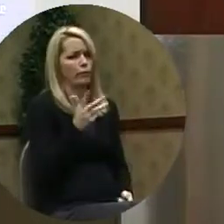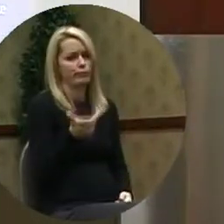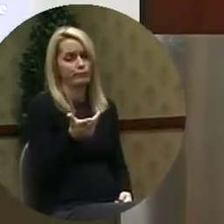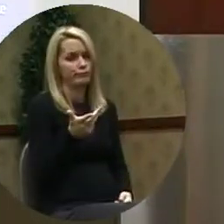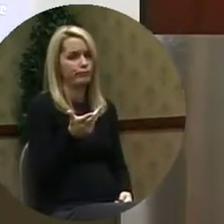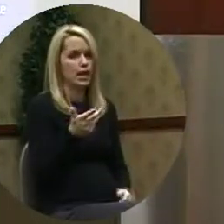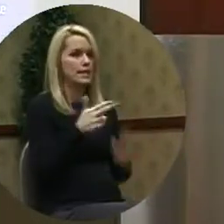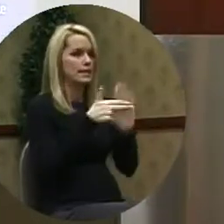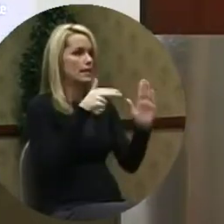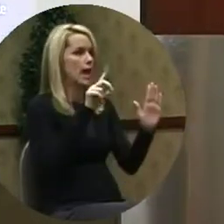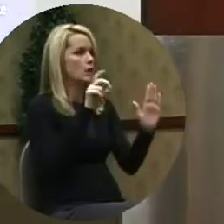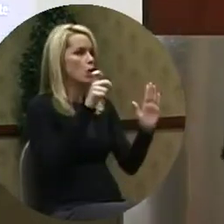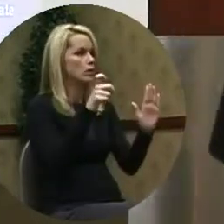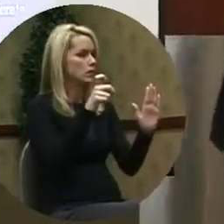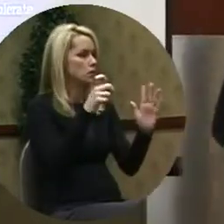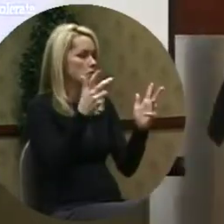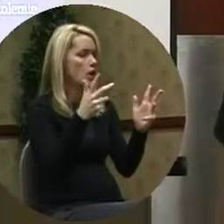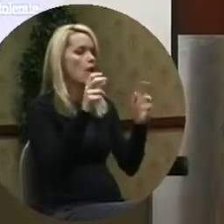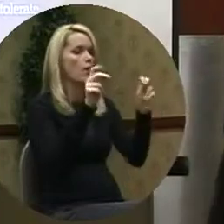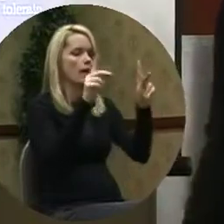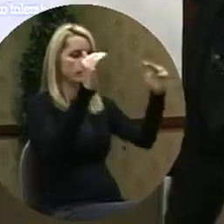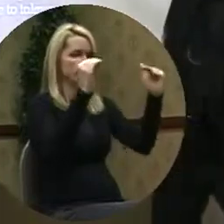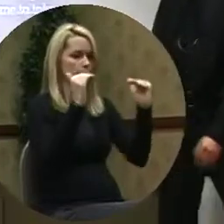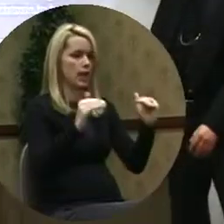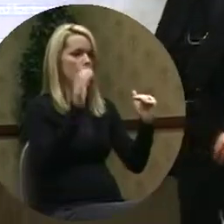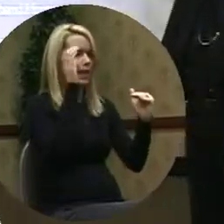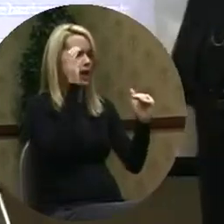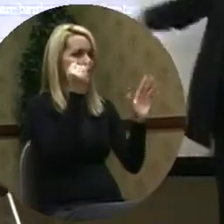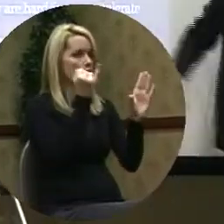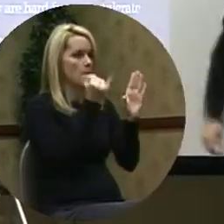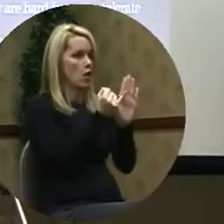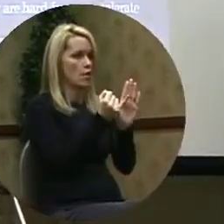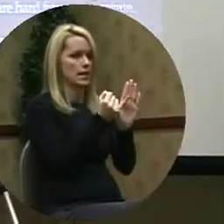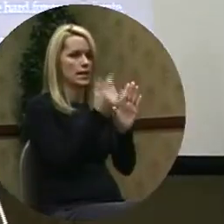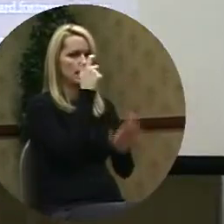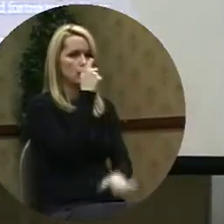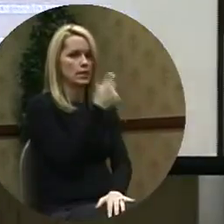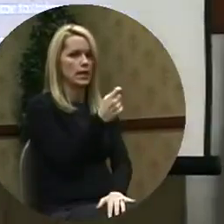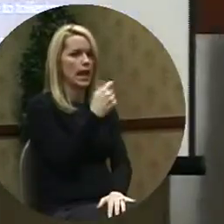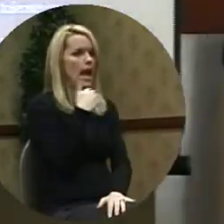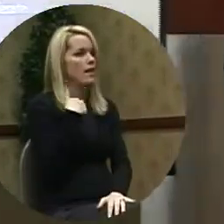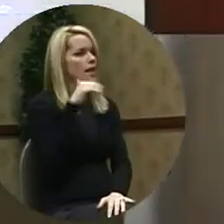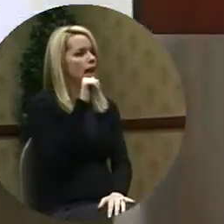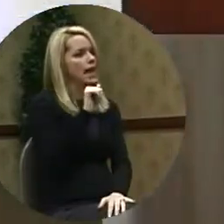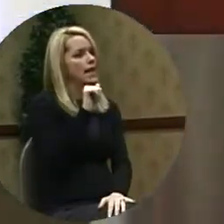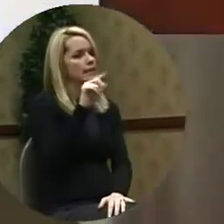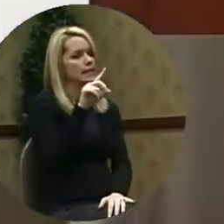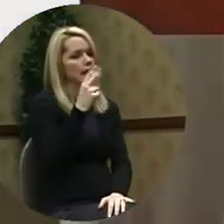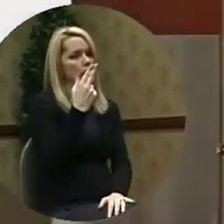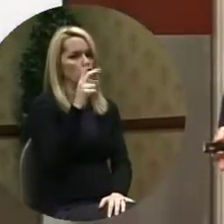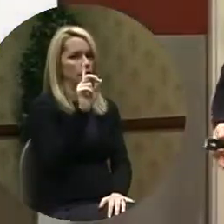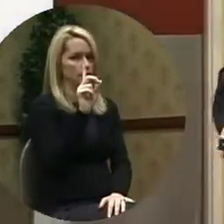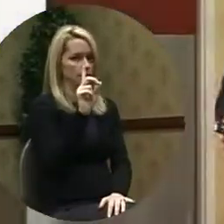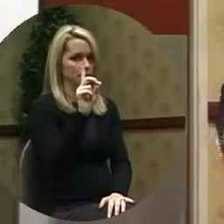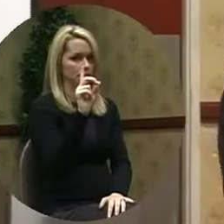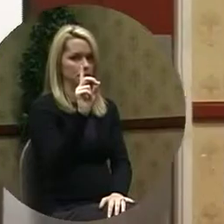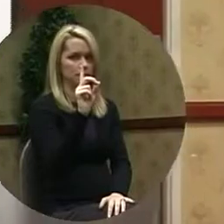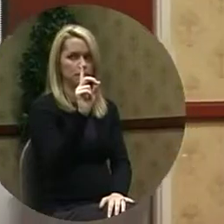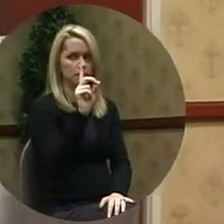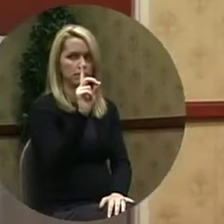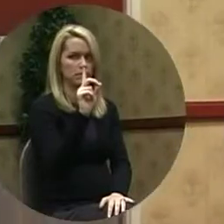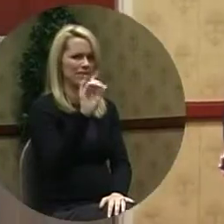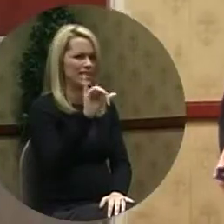Diagnosis. Okay, here's the piece about cognitive impairment. This one's an interesting one. I also have attention, ADHD, right? Does